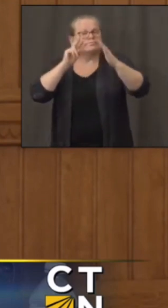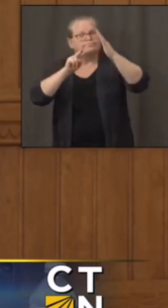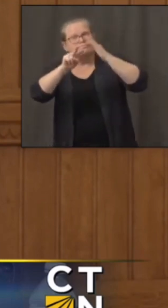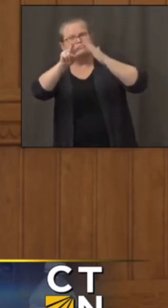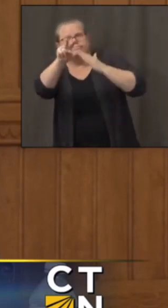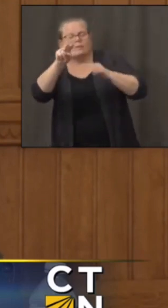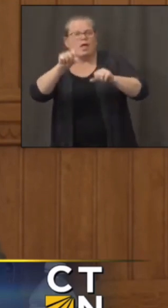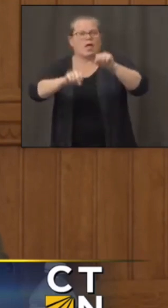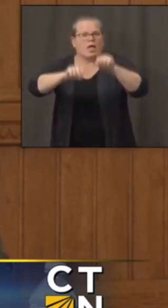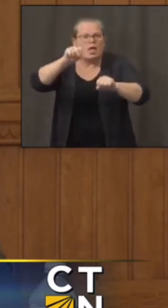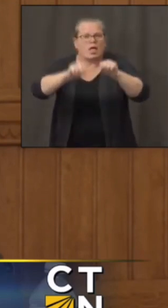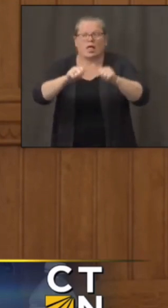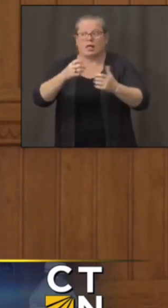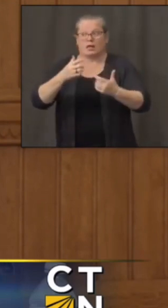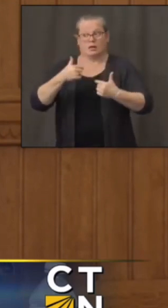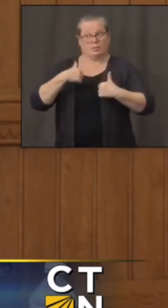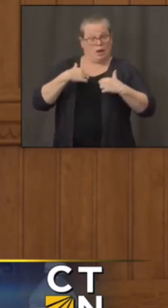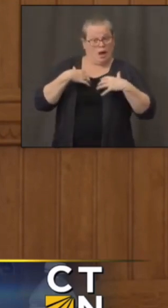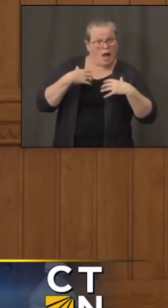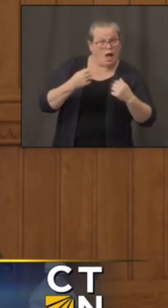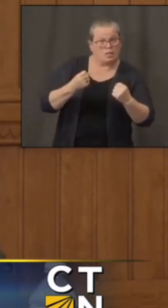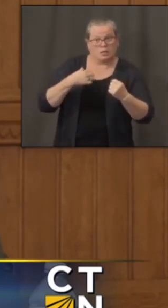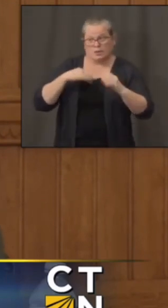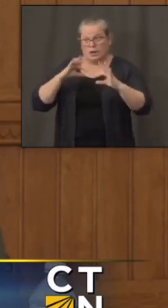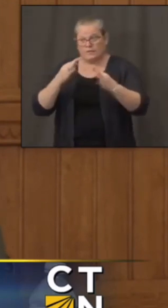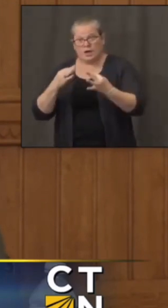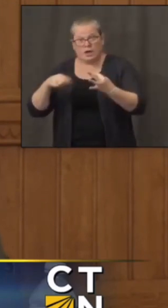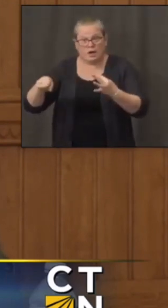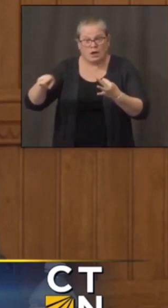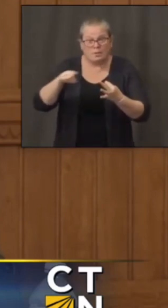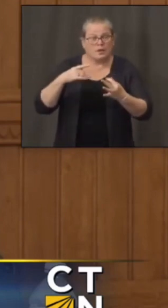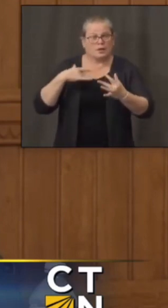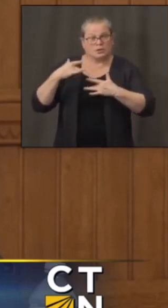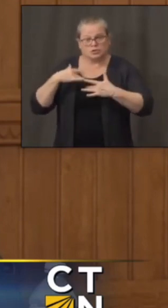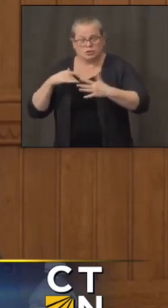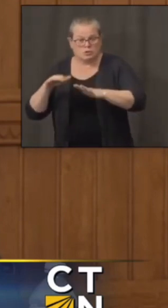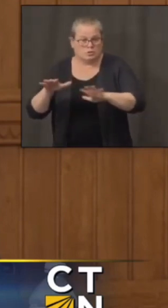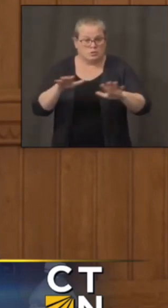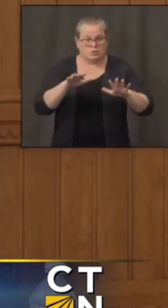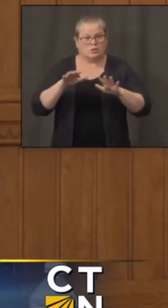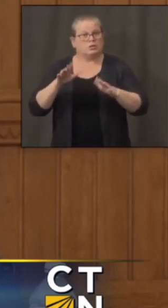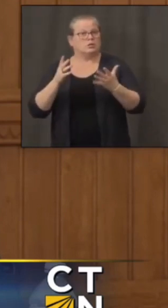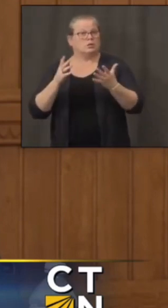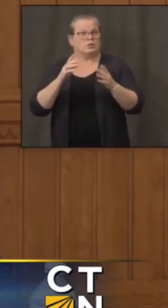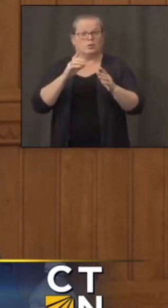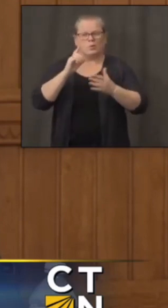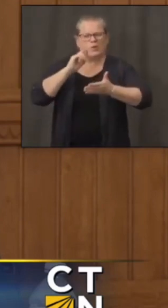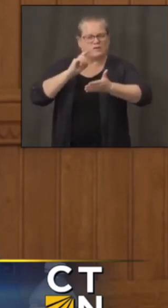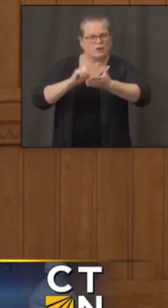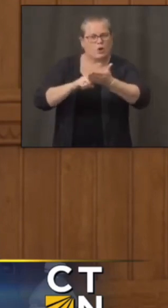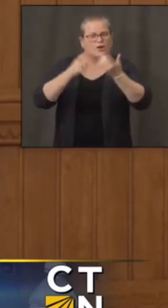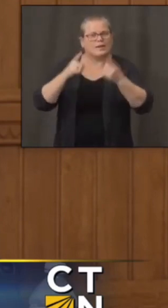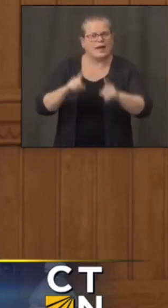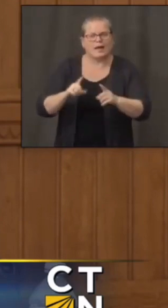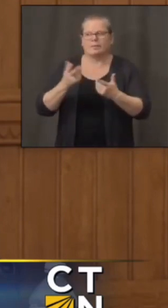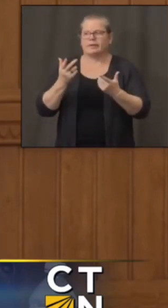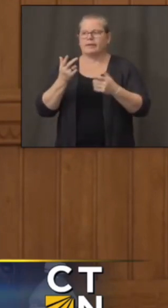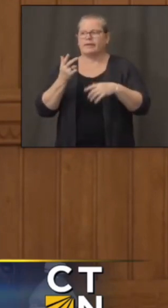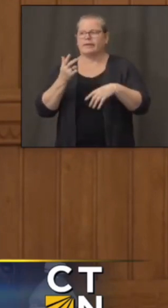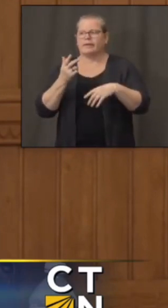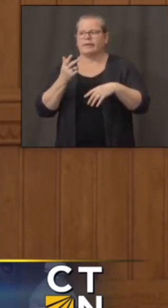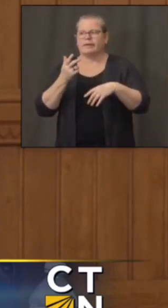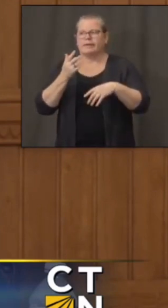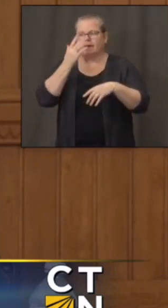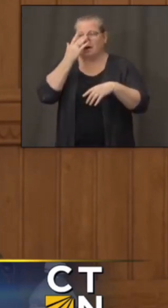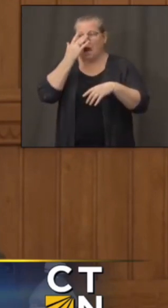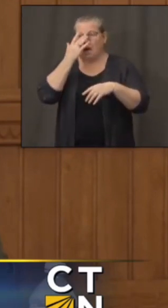health or maybe health of family members. We're seeing an increase when we look at our data, even an increase